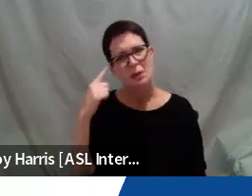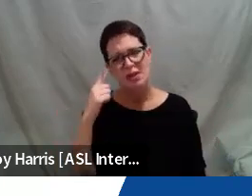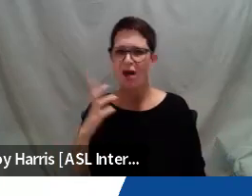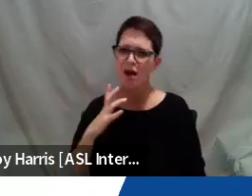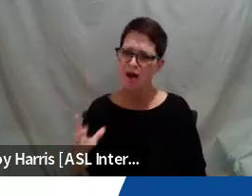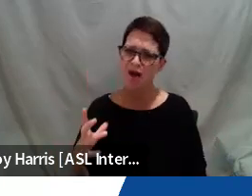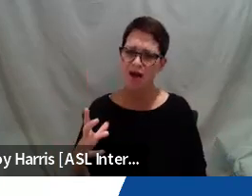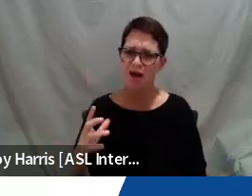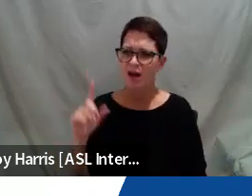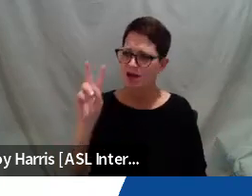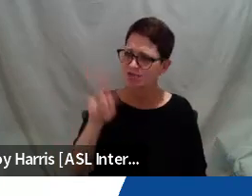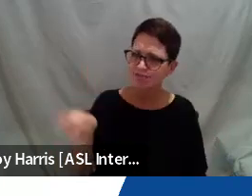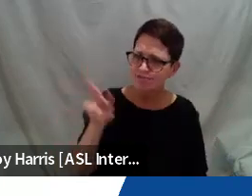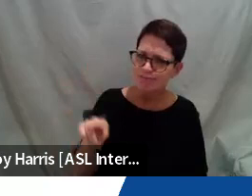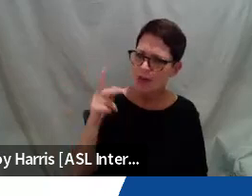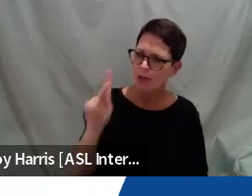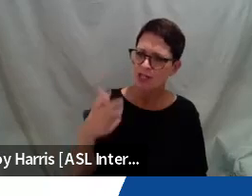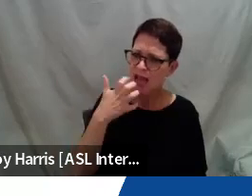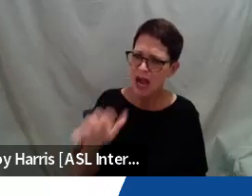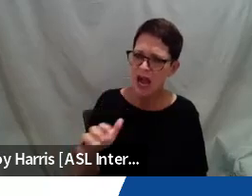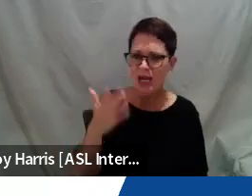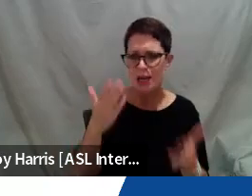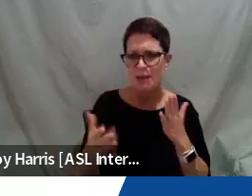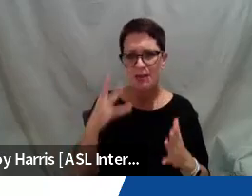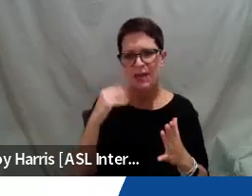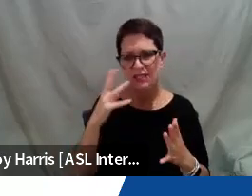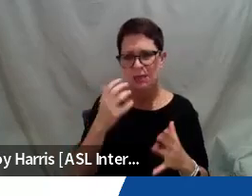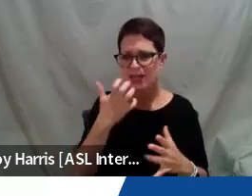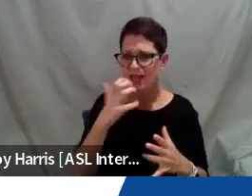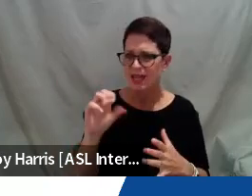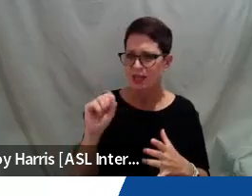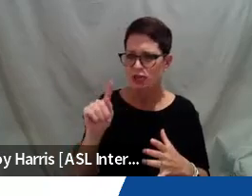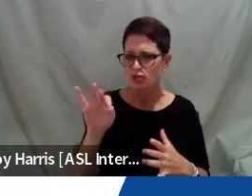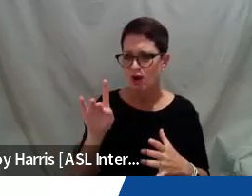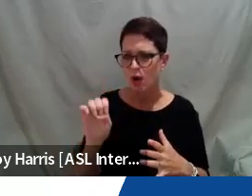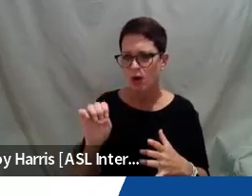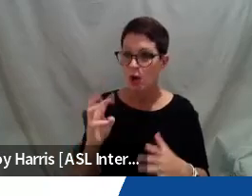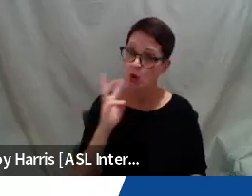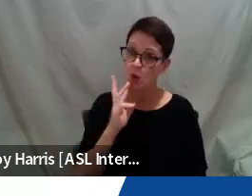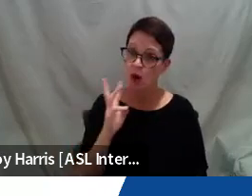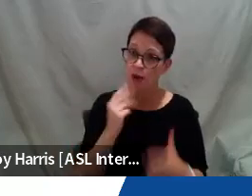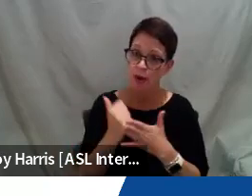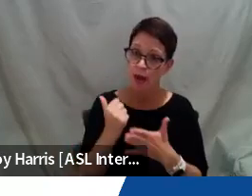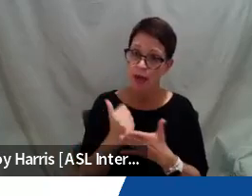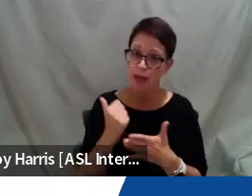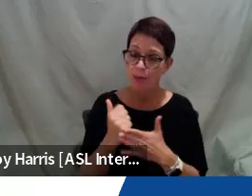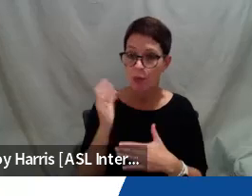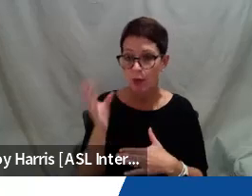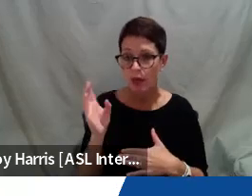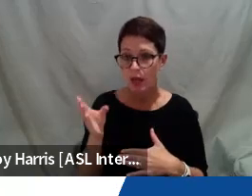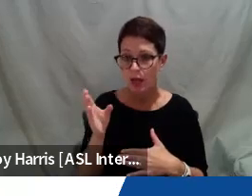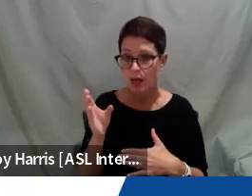if you notice that someone is hot or might be experiencing a heat stroke, that water can help